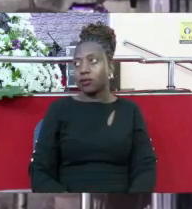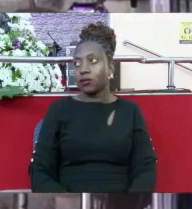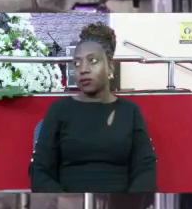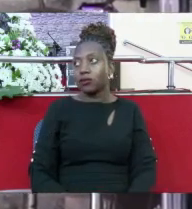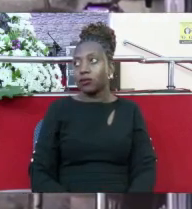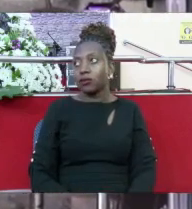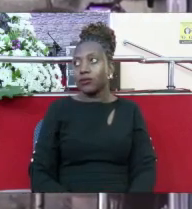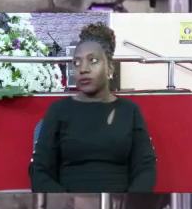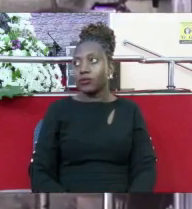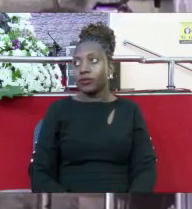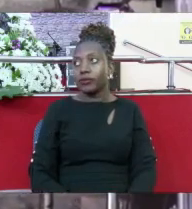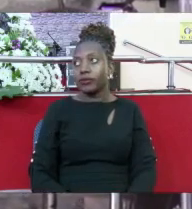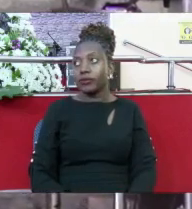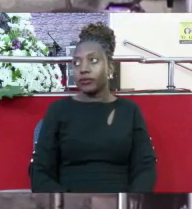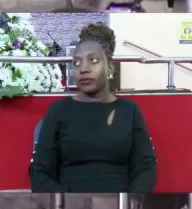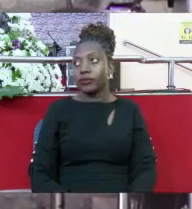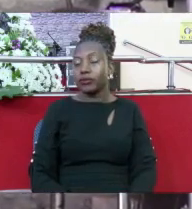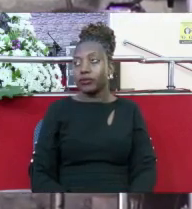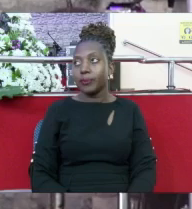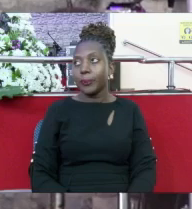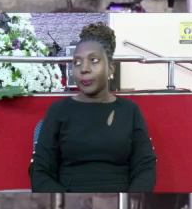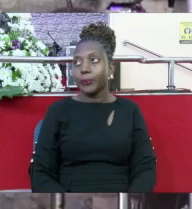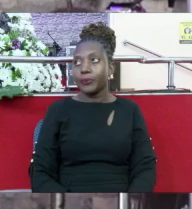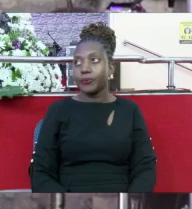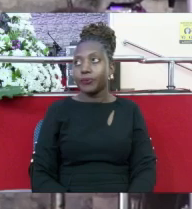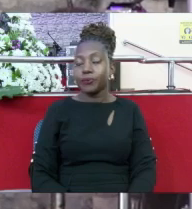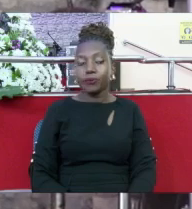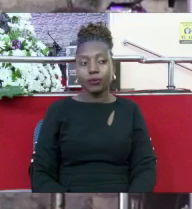nazo, tutazipoteza. Then